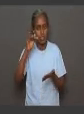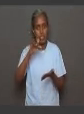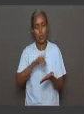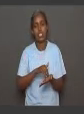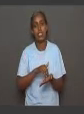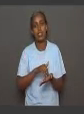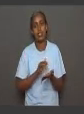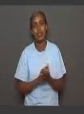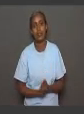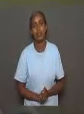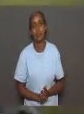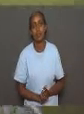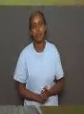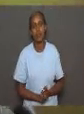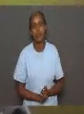3,628,000.